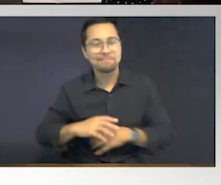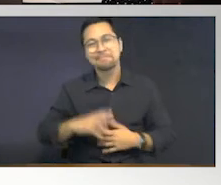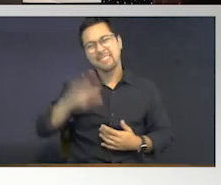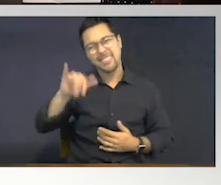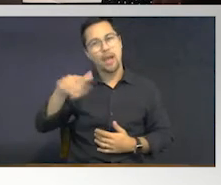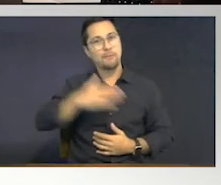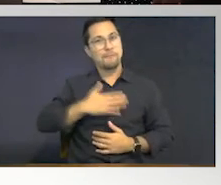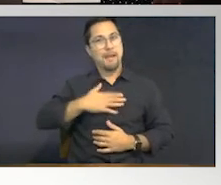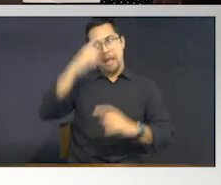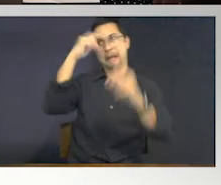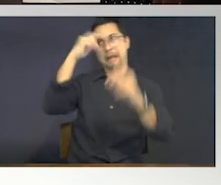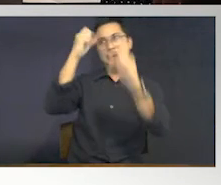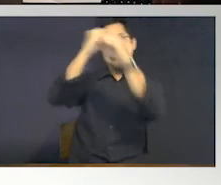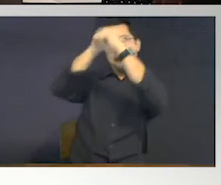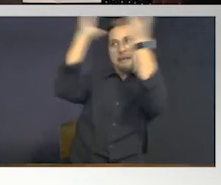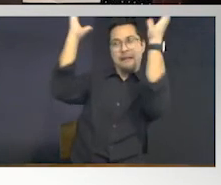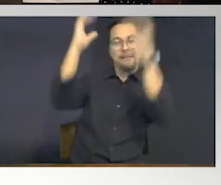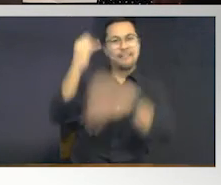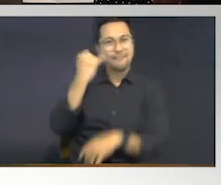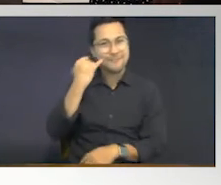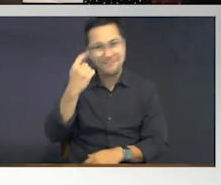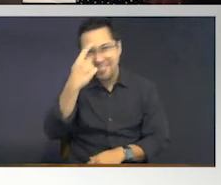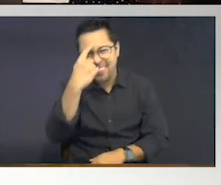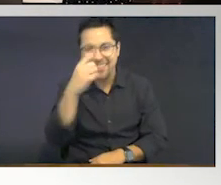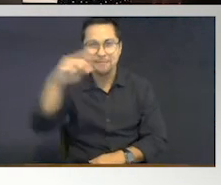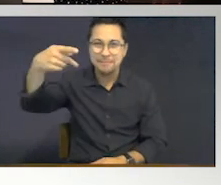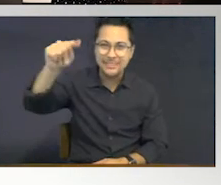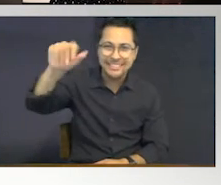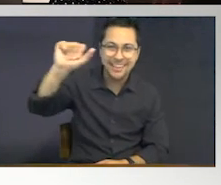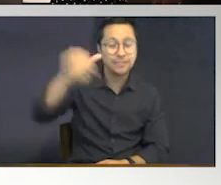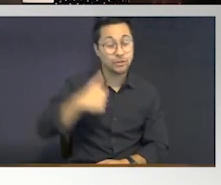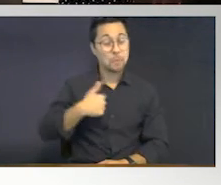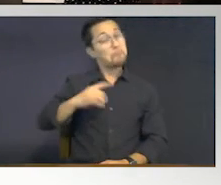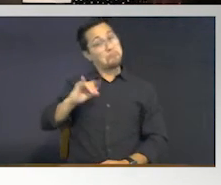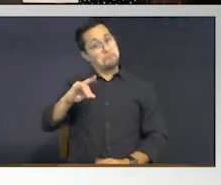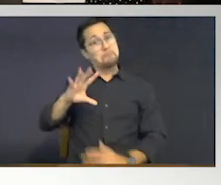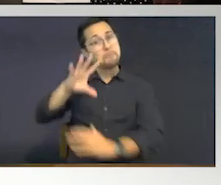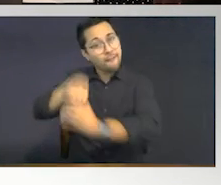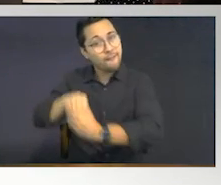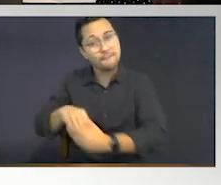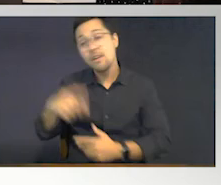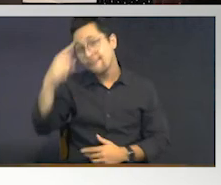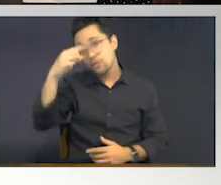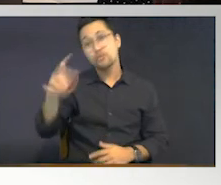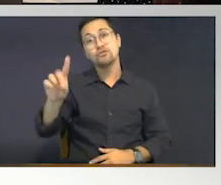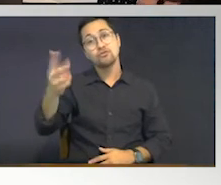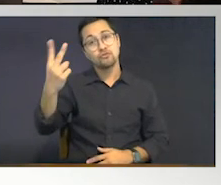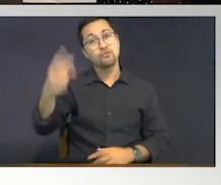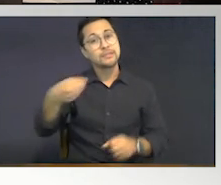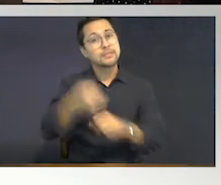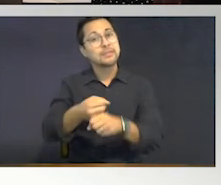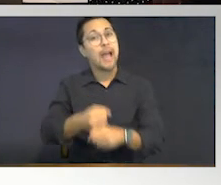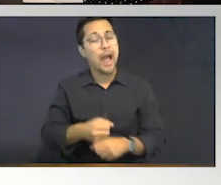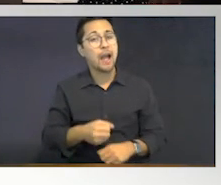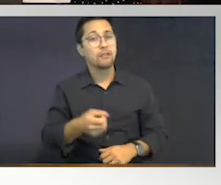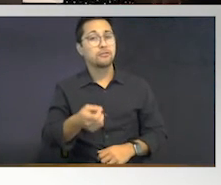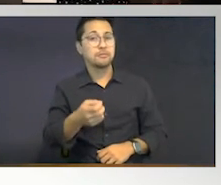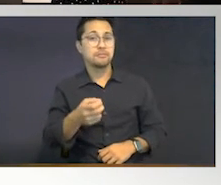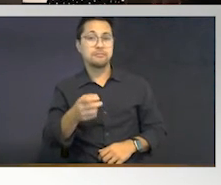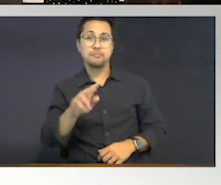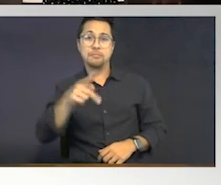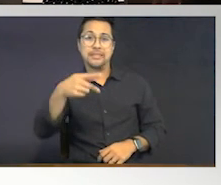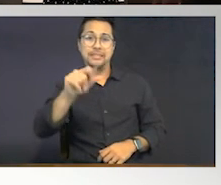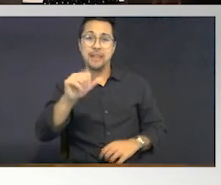the image in our minds when we think of PTA. So I did get involved. In fact, for 2 years, I was PTA president in the elementary school,